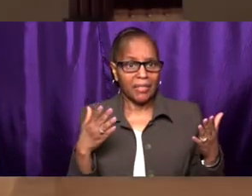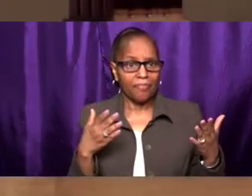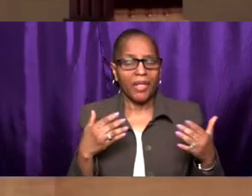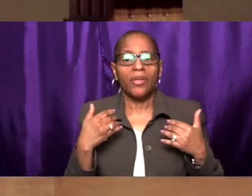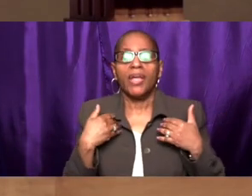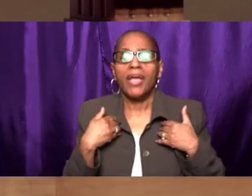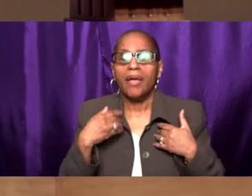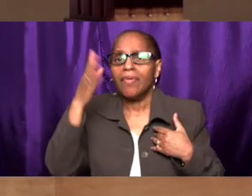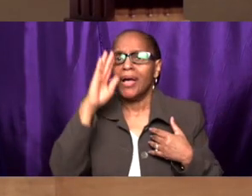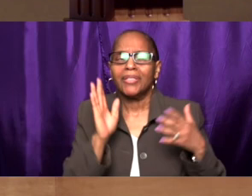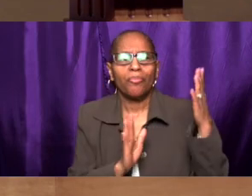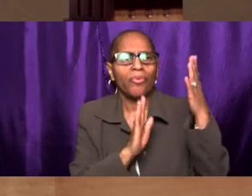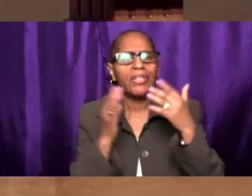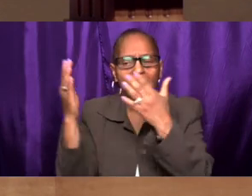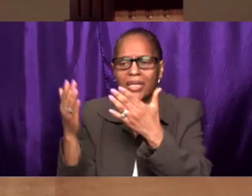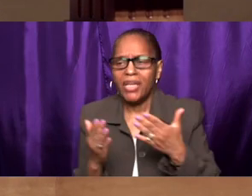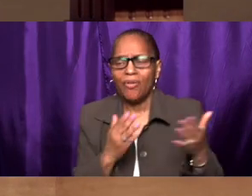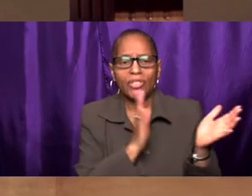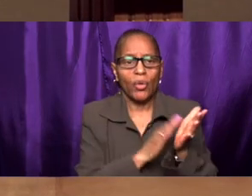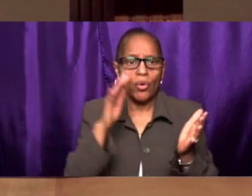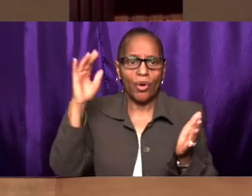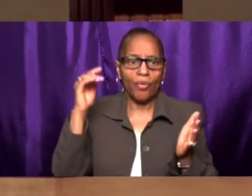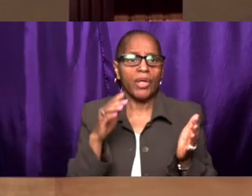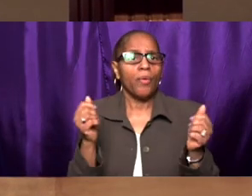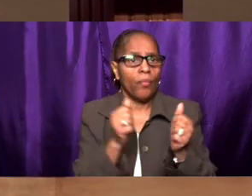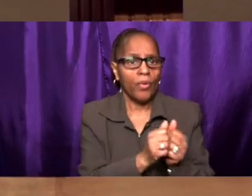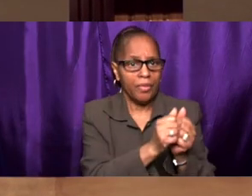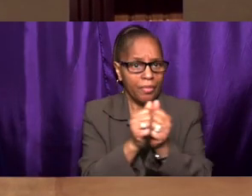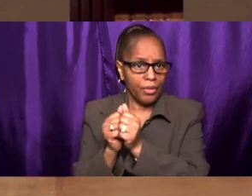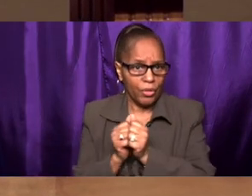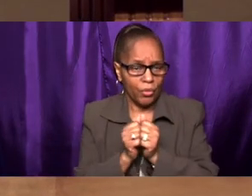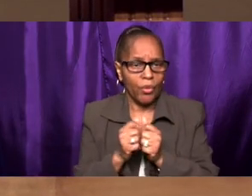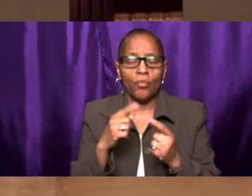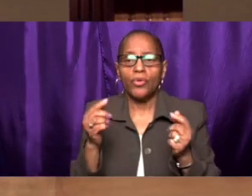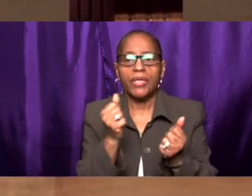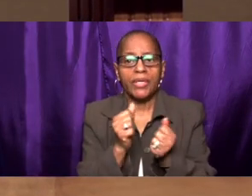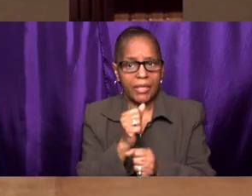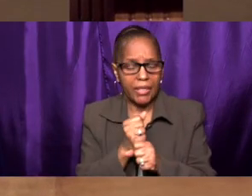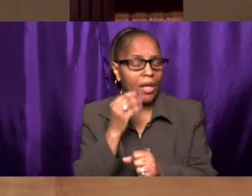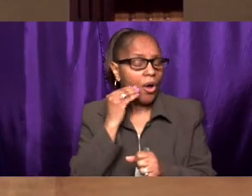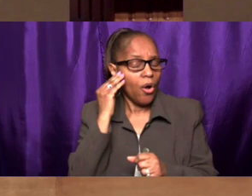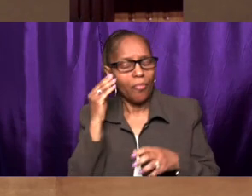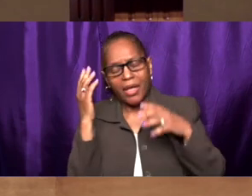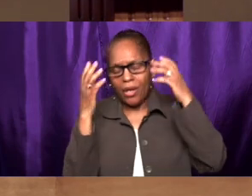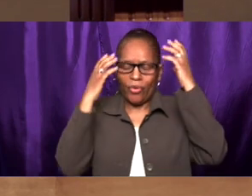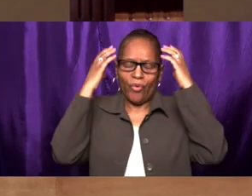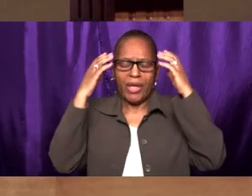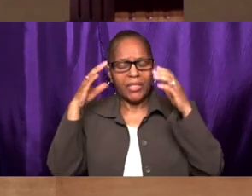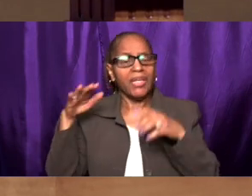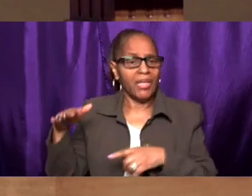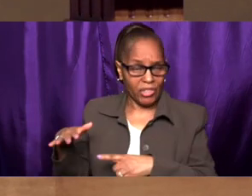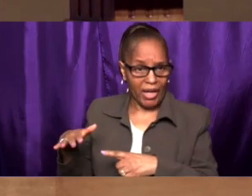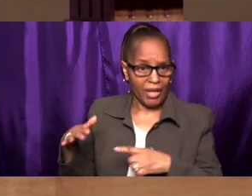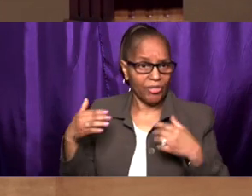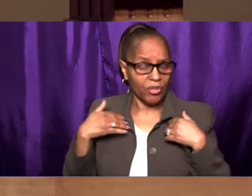have his presence and carry his glory back with you. Because when you get home, that crazy child that you birthed is still going to be there